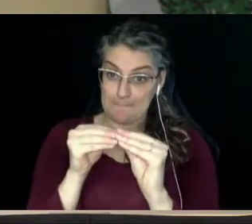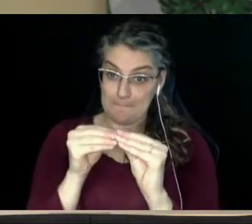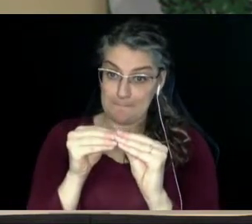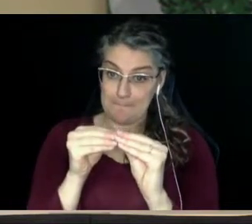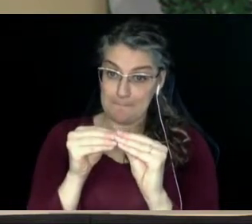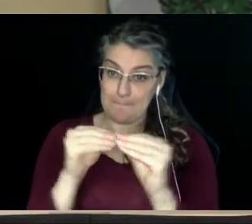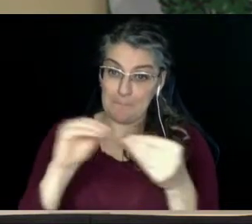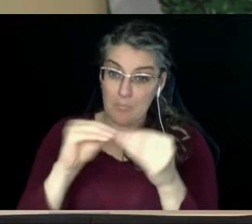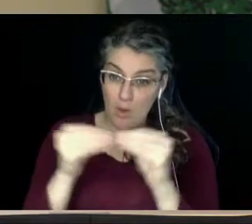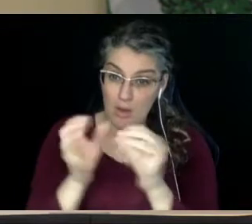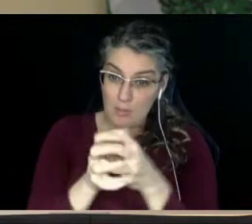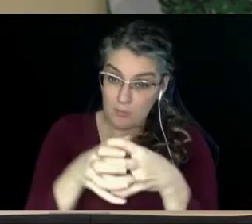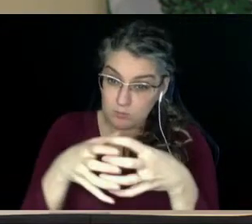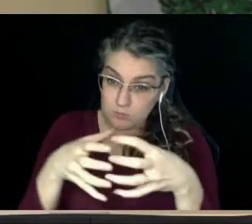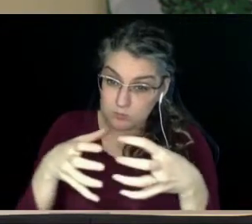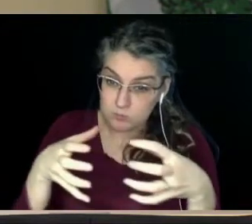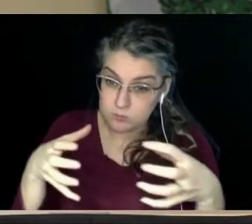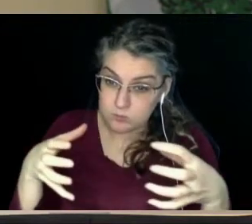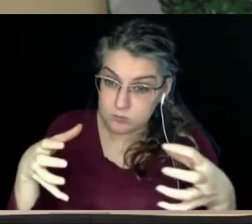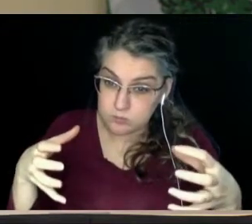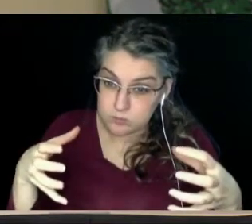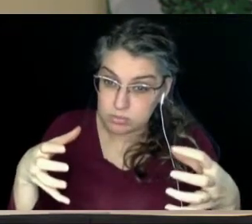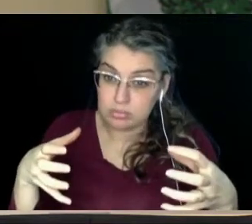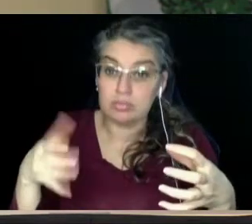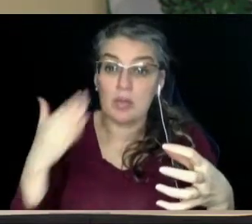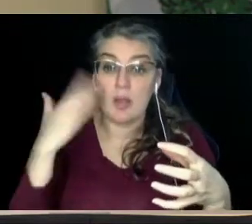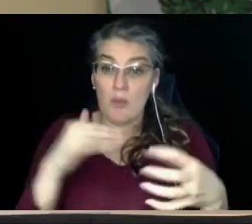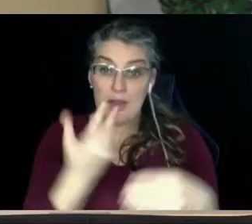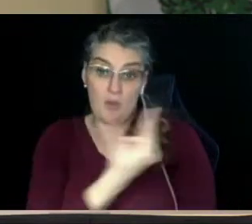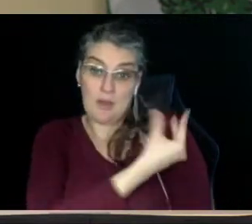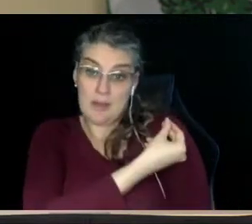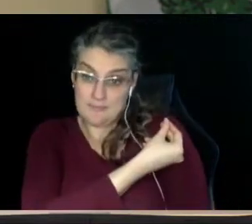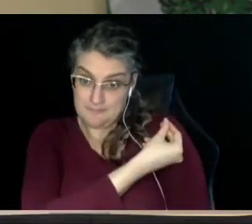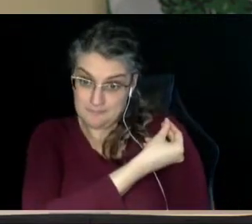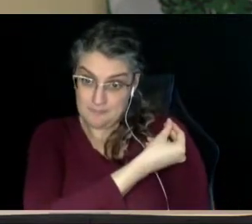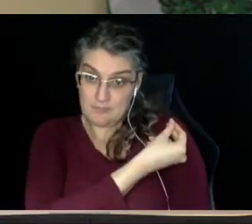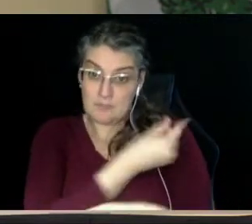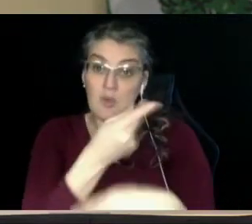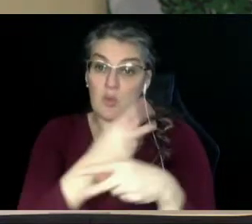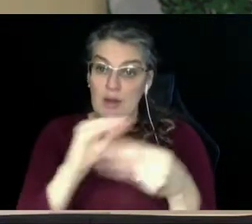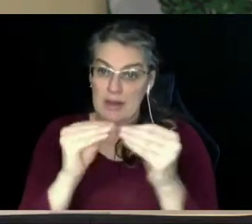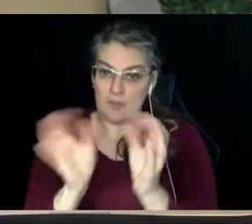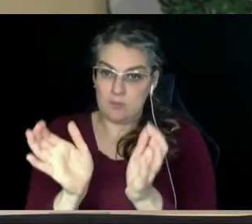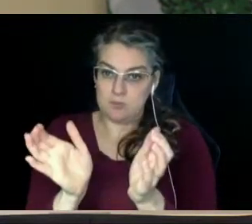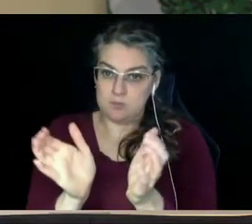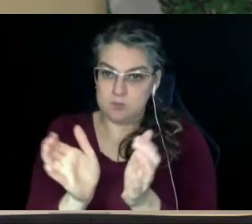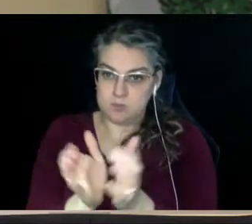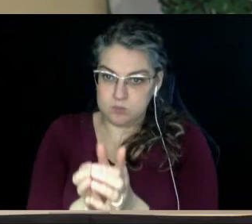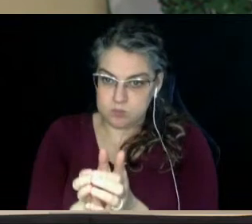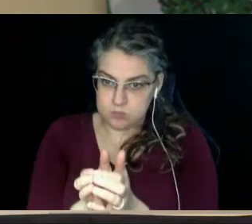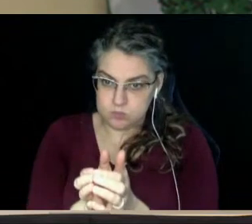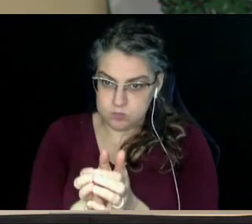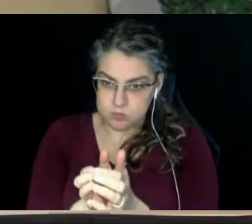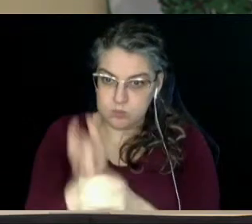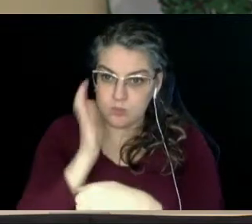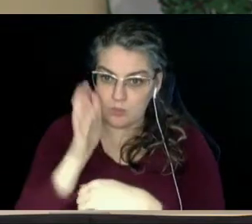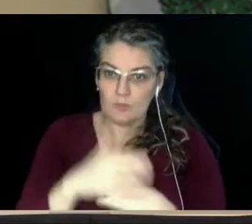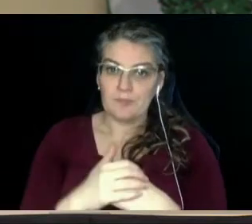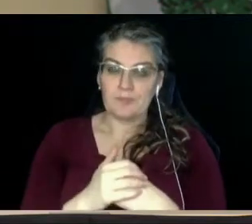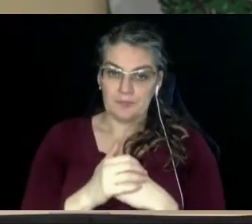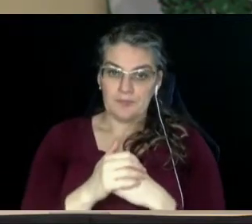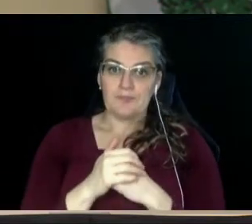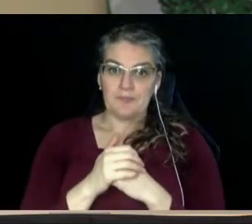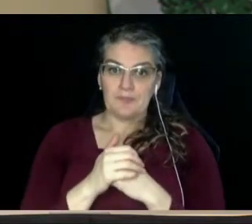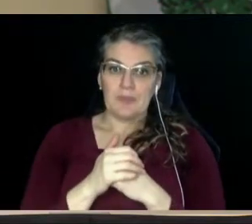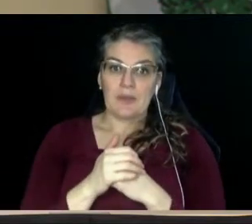Canada, we know getting vaccinated will play a major role in limiting the additional cases here in PEI and avoiding